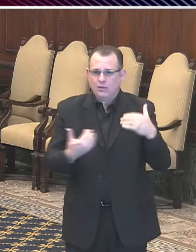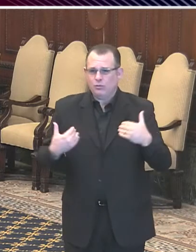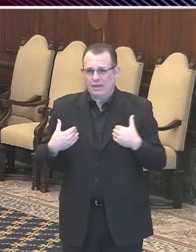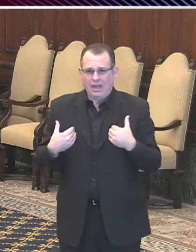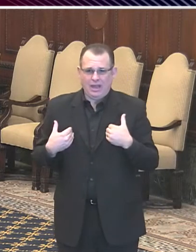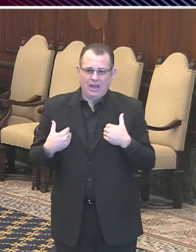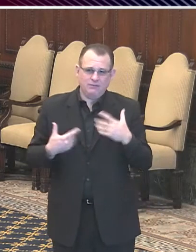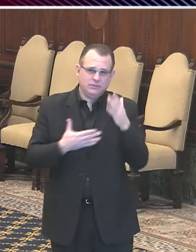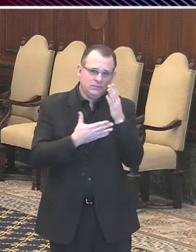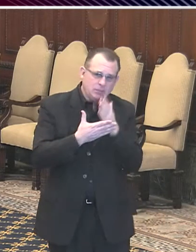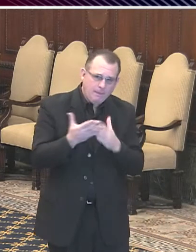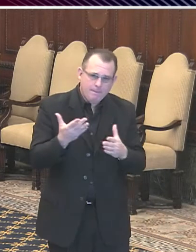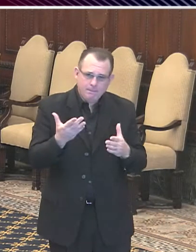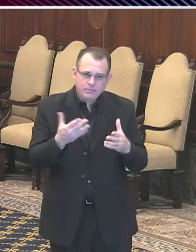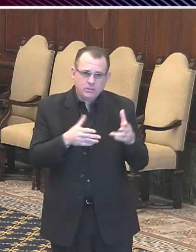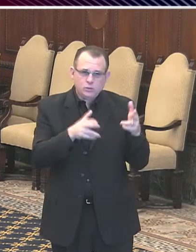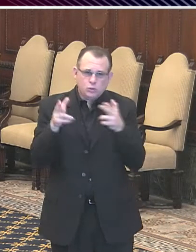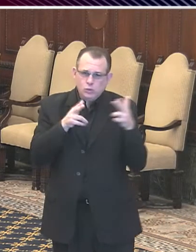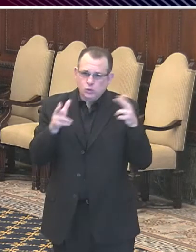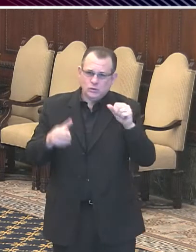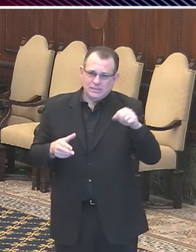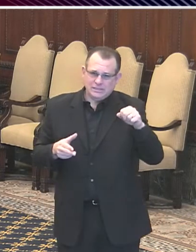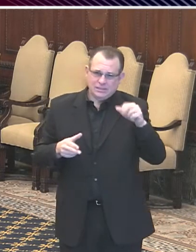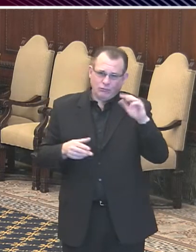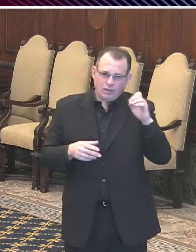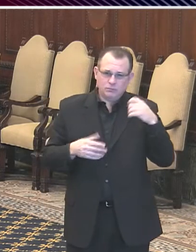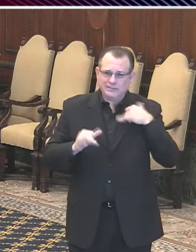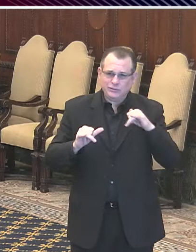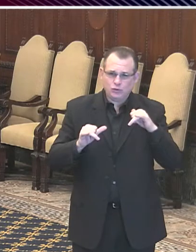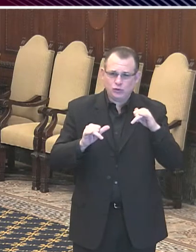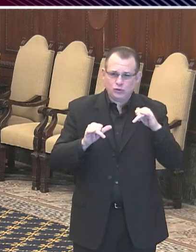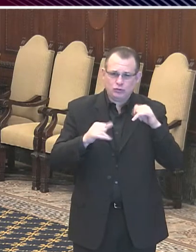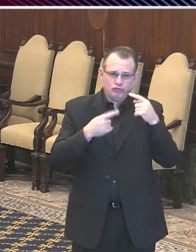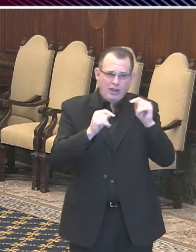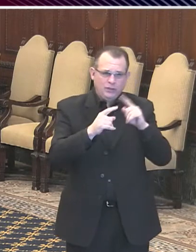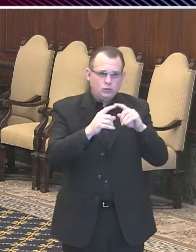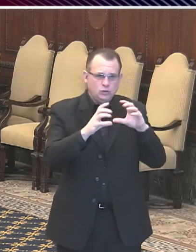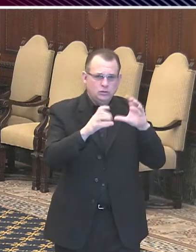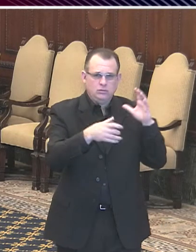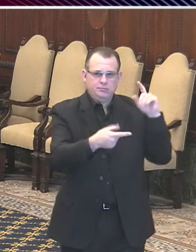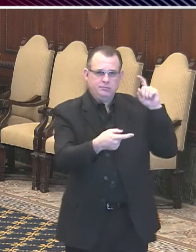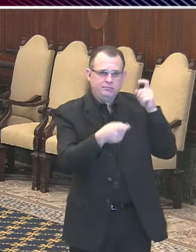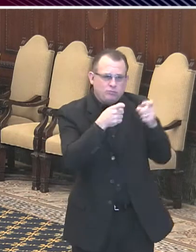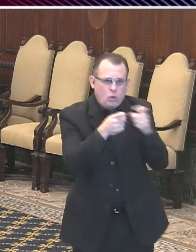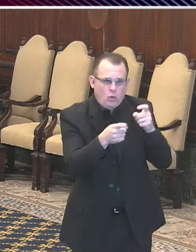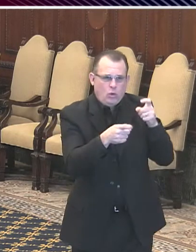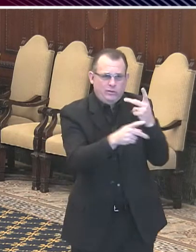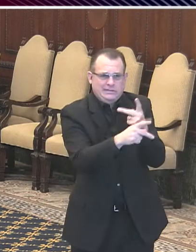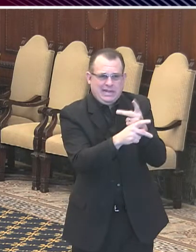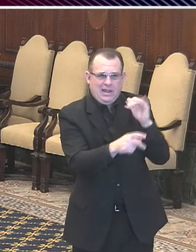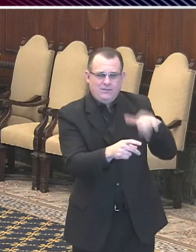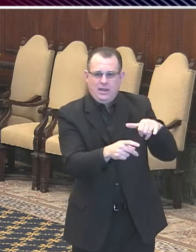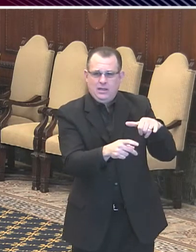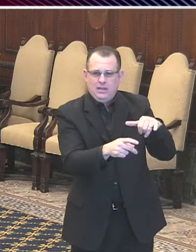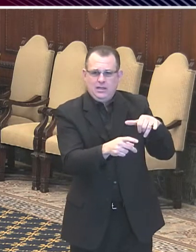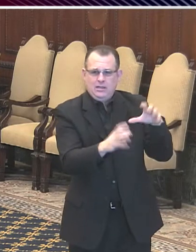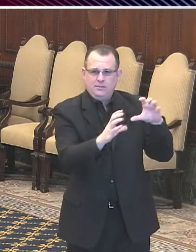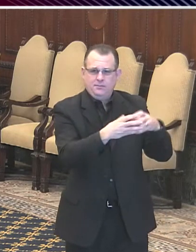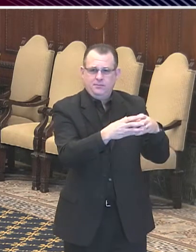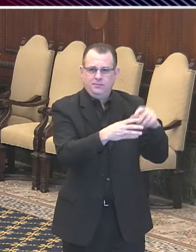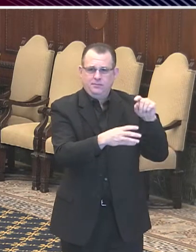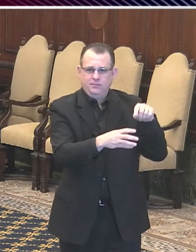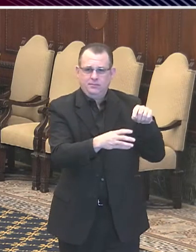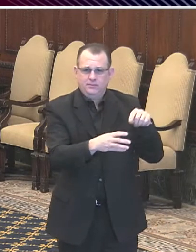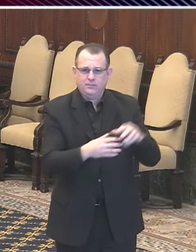we're still trying to maintain. So we don't intend to adjust deployment at this time. Matter of fact, deployment is up because they've taken